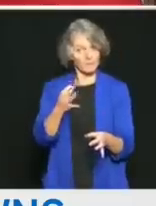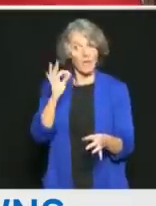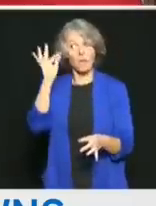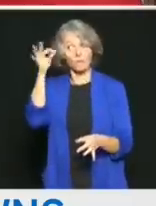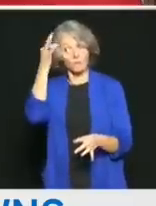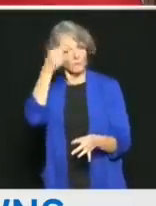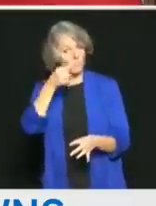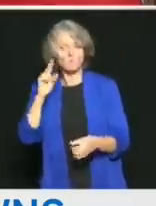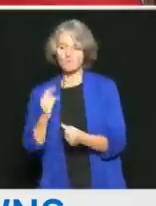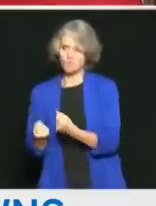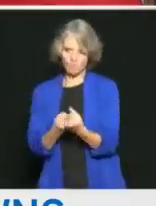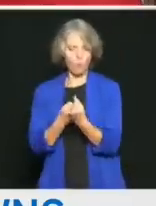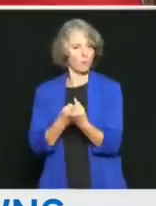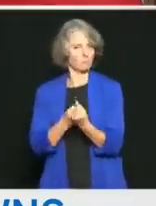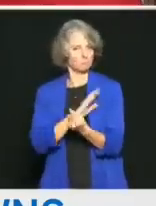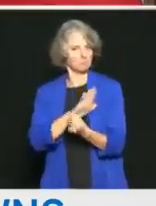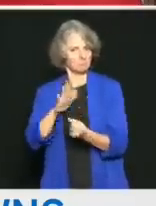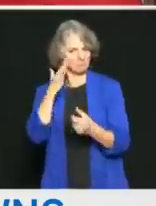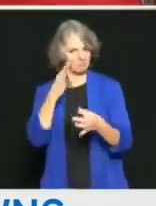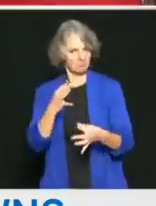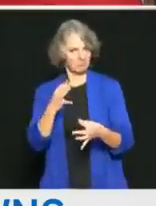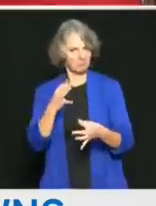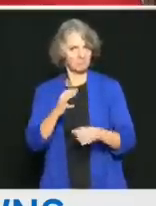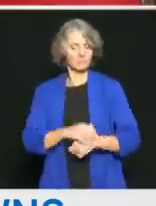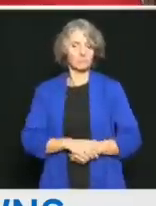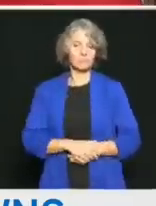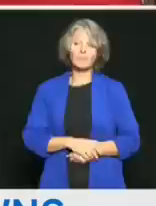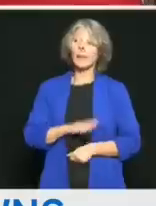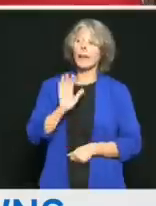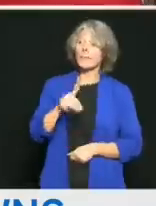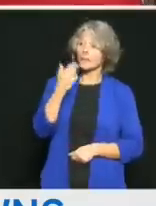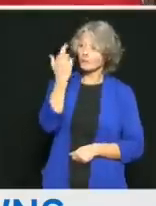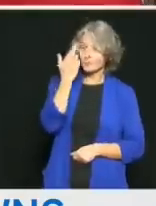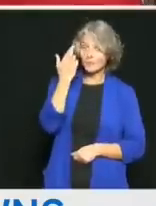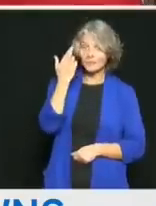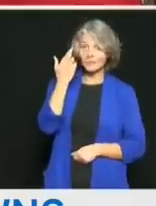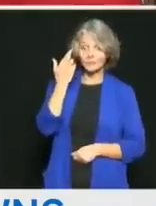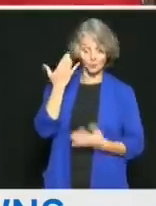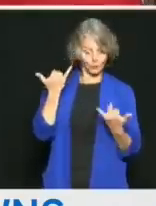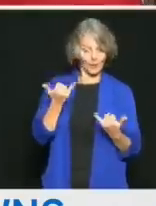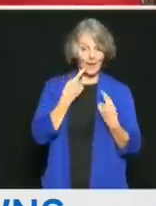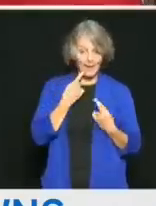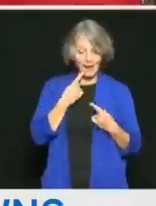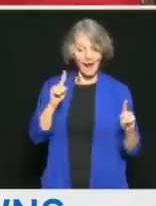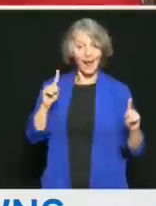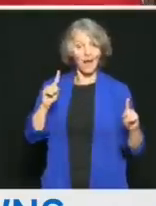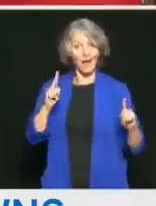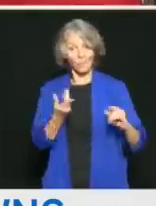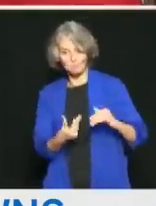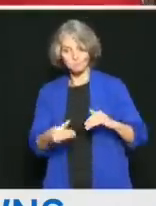federal government. And that's why I'm so pleased that we are able today